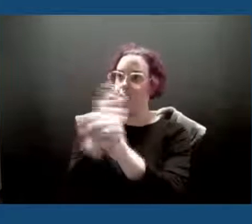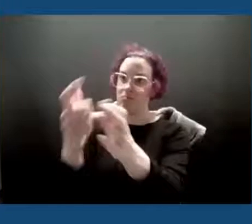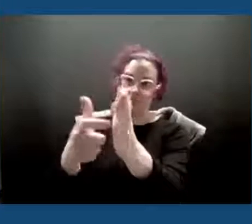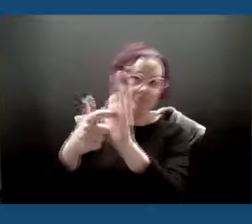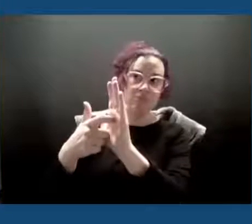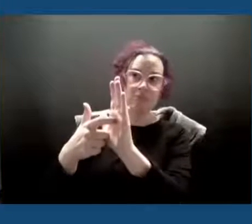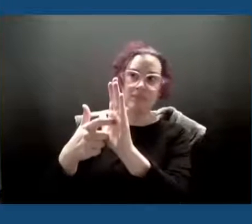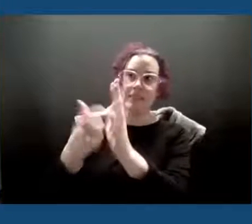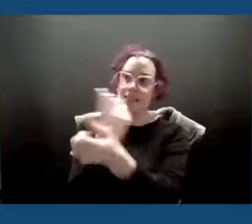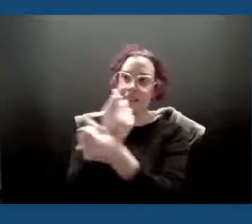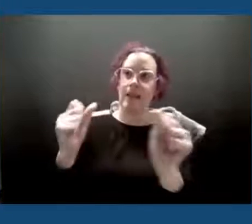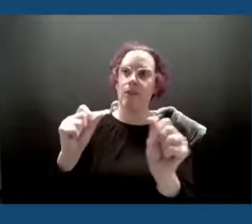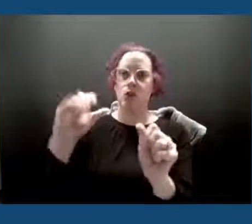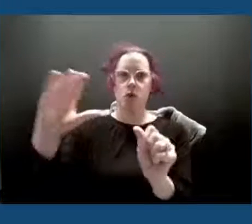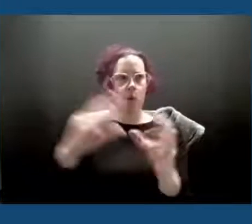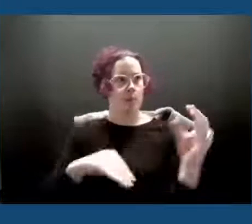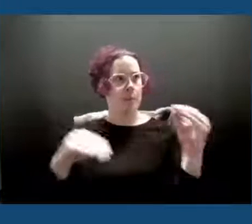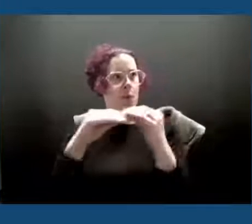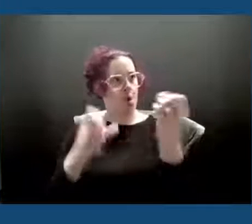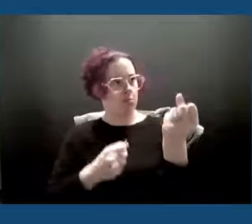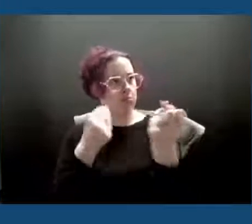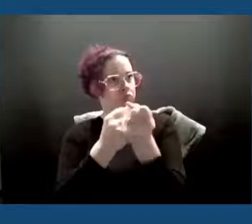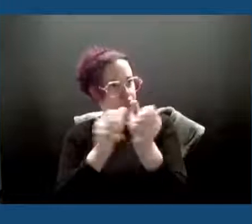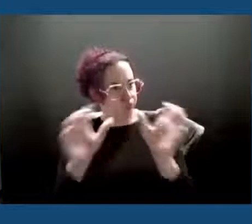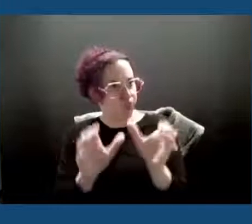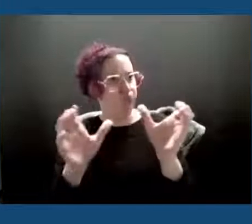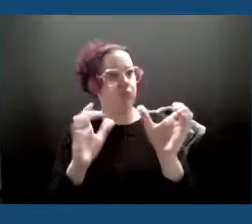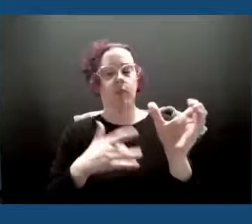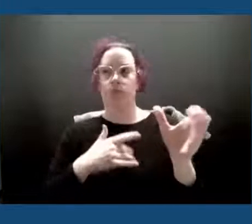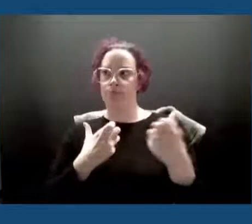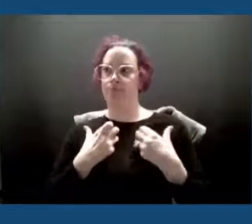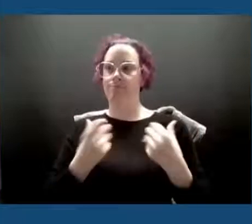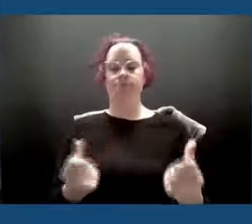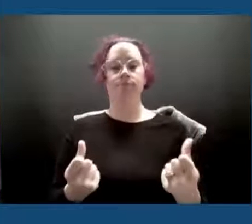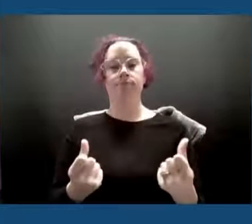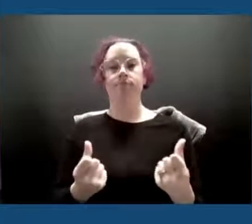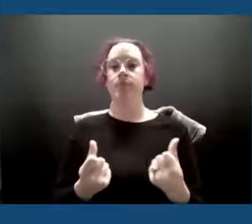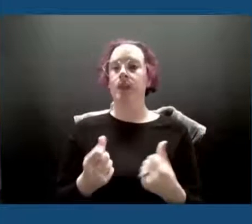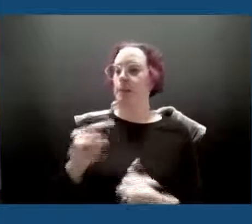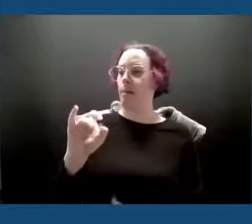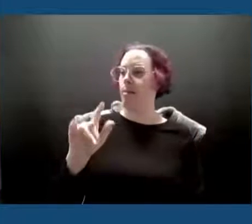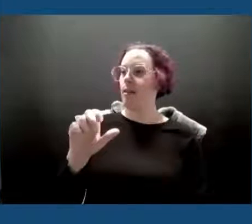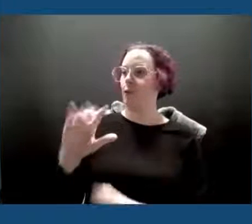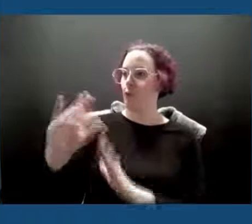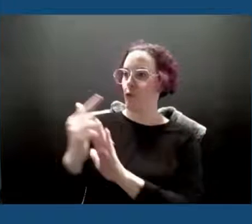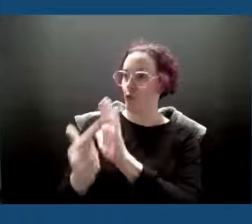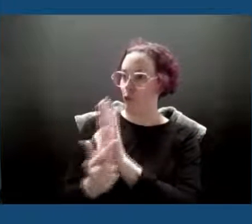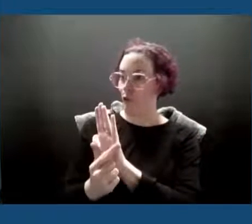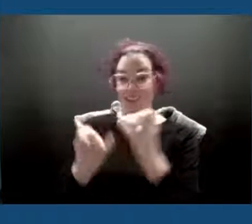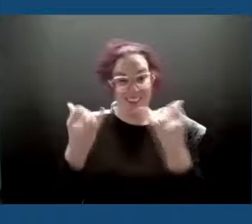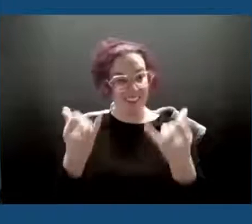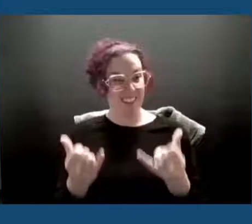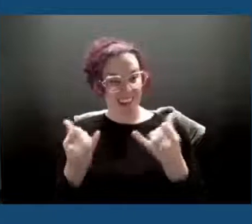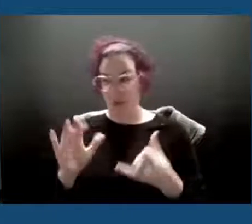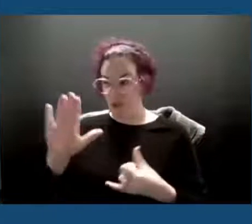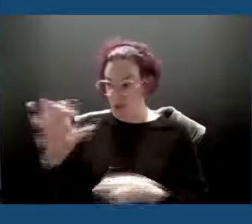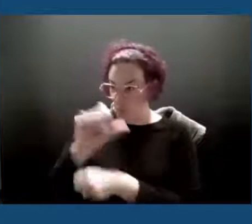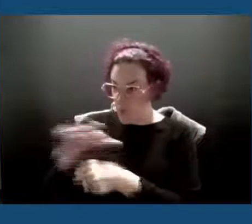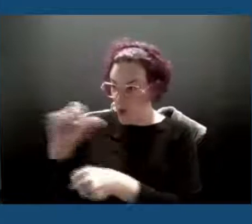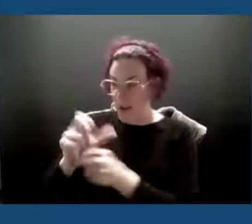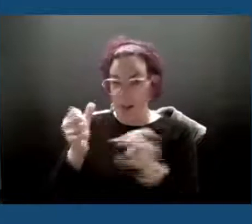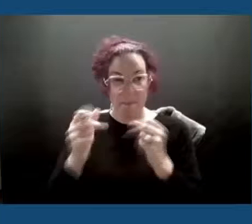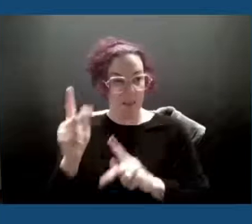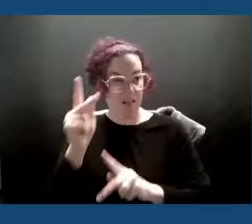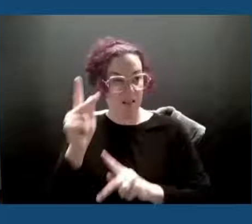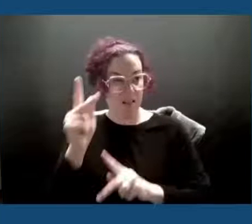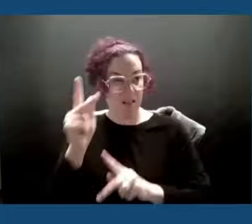Law. Today, because of your efforts and the support of so many in our coalition, Melanie's Law